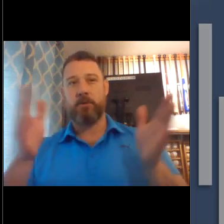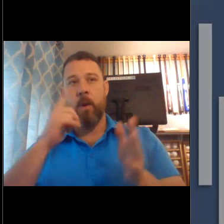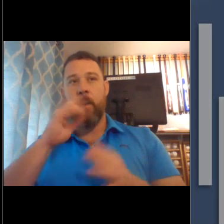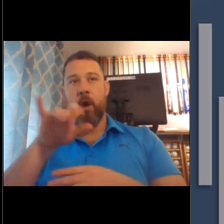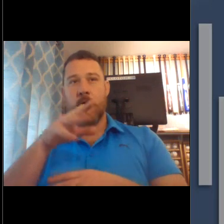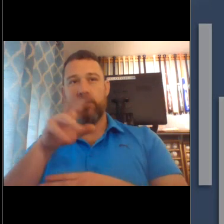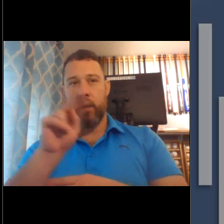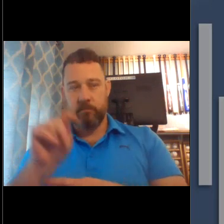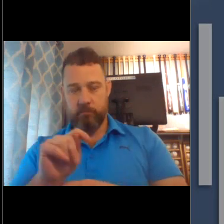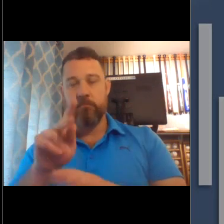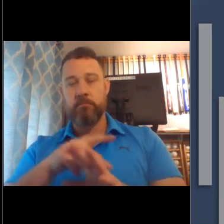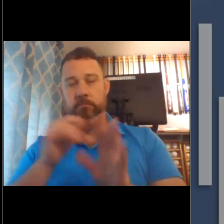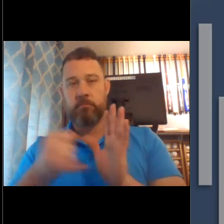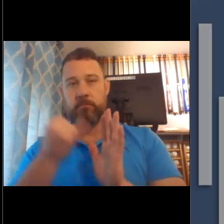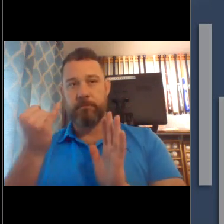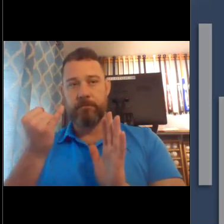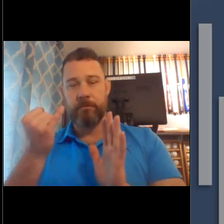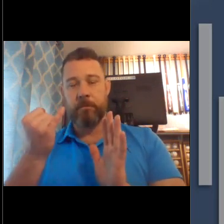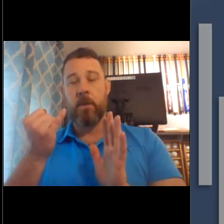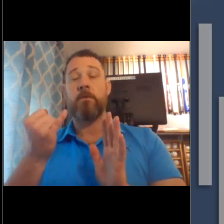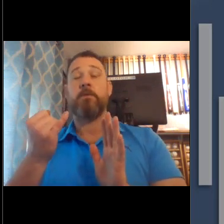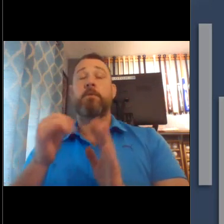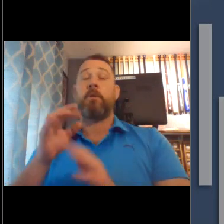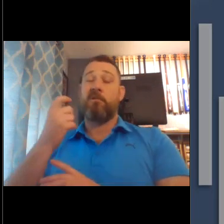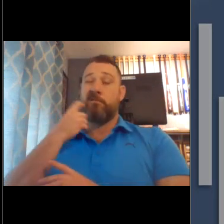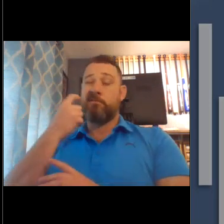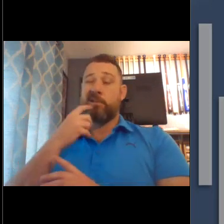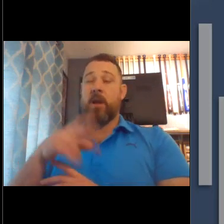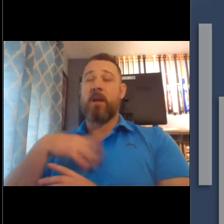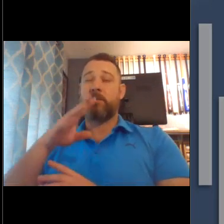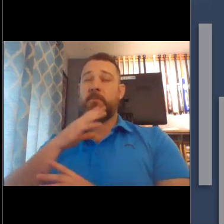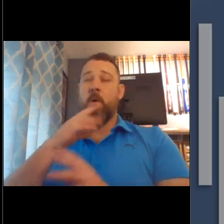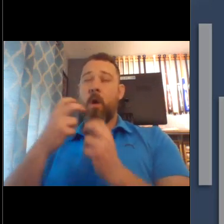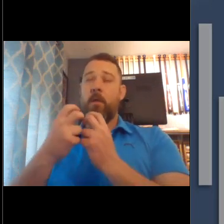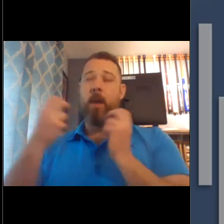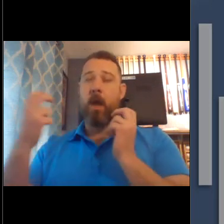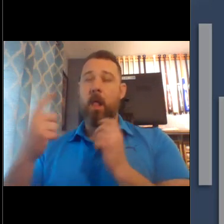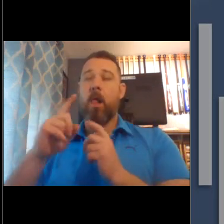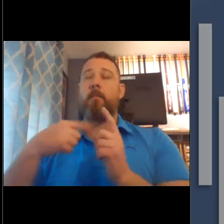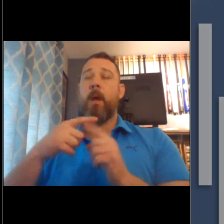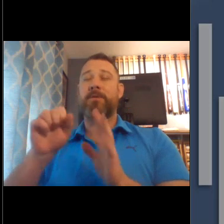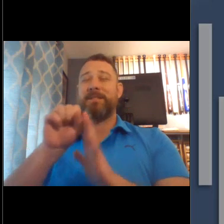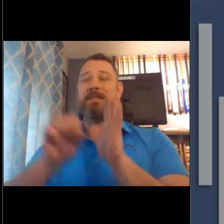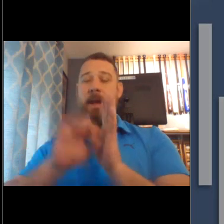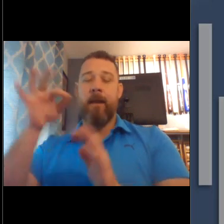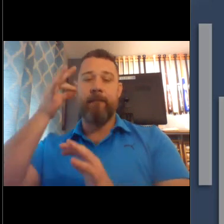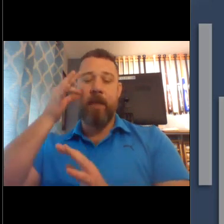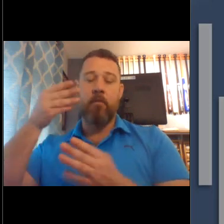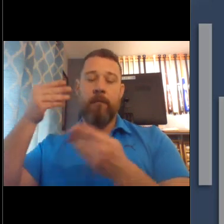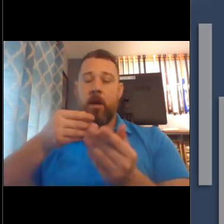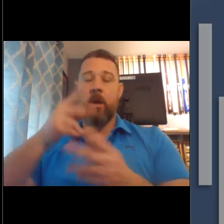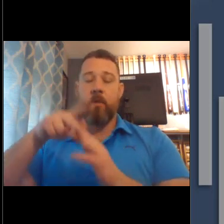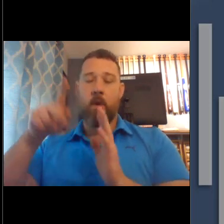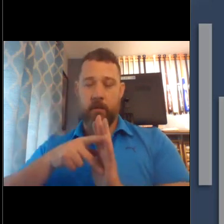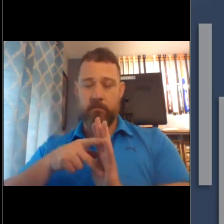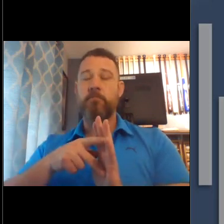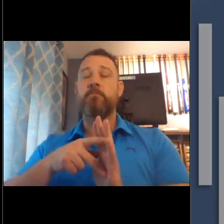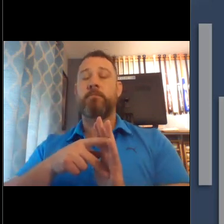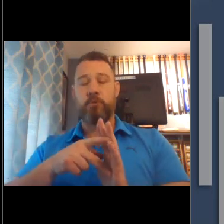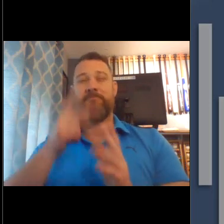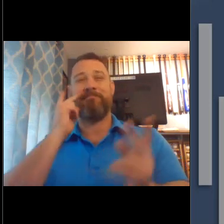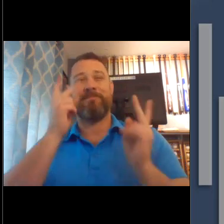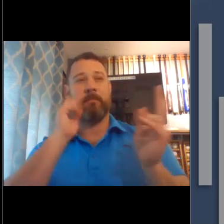In November, I attended the Focus on the Future conference and spoke on a panel about state and federal funding programs. It was great to see so many familiar faces